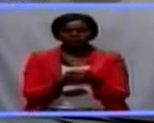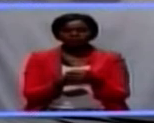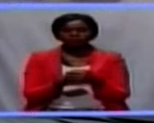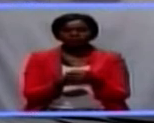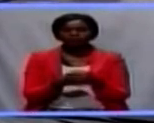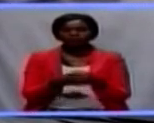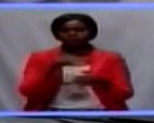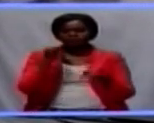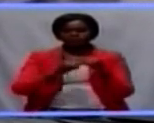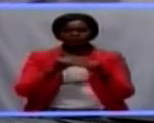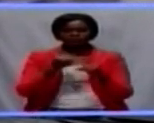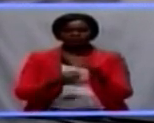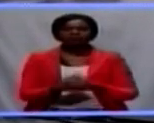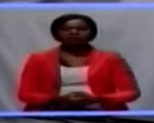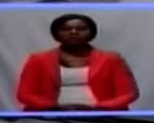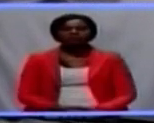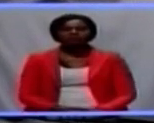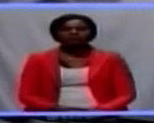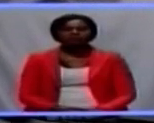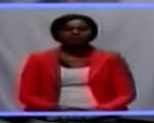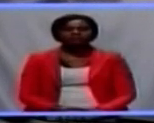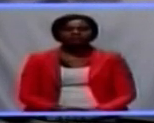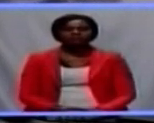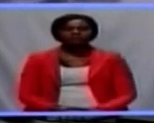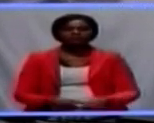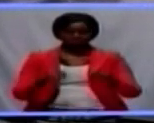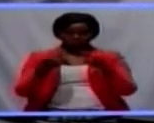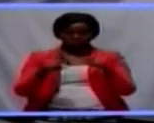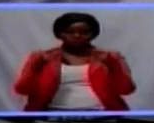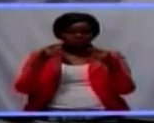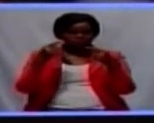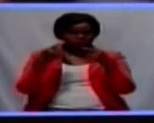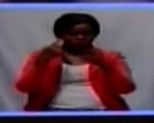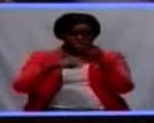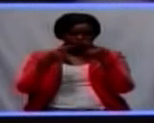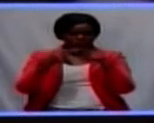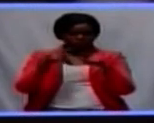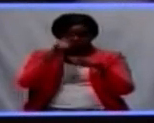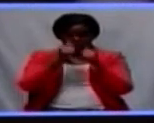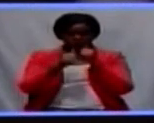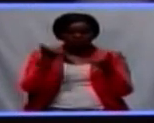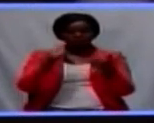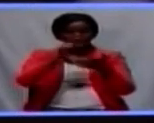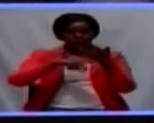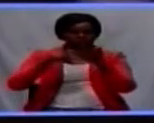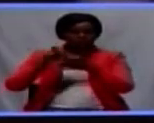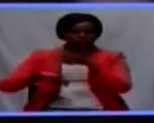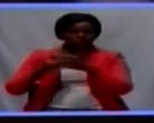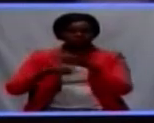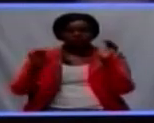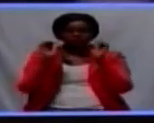are expiring come June 30th. What happens in cases where the principal tax is